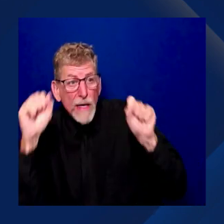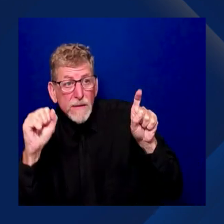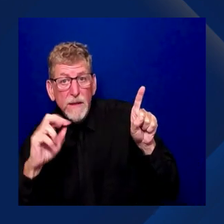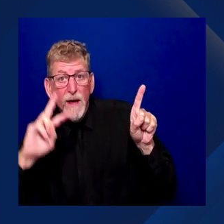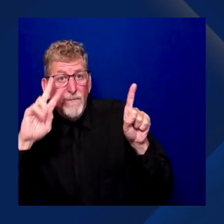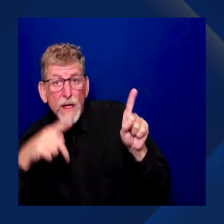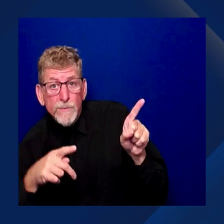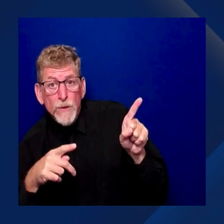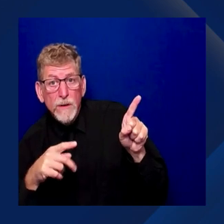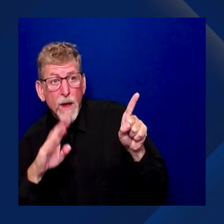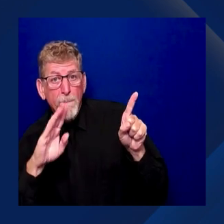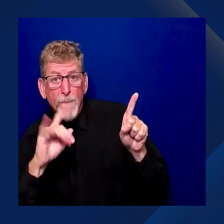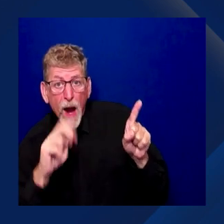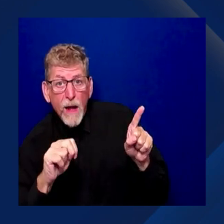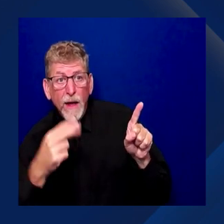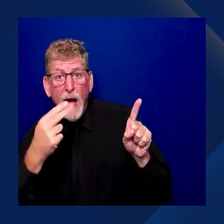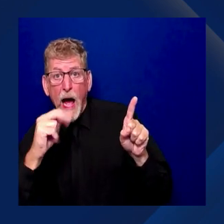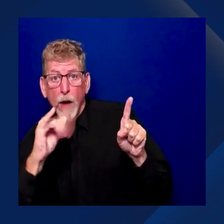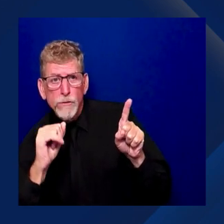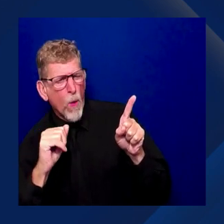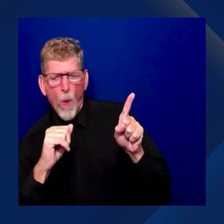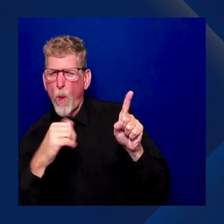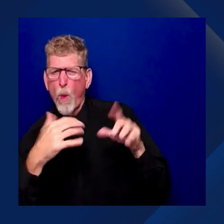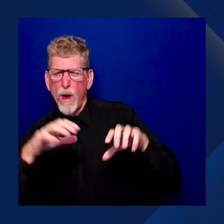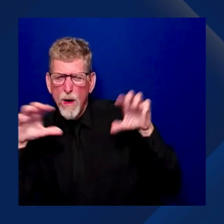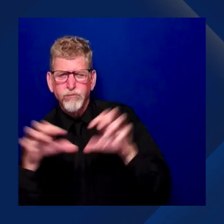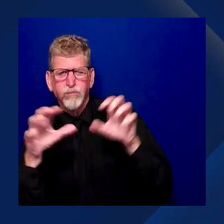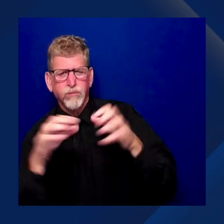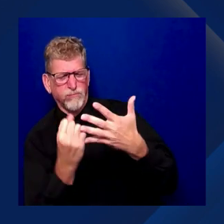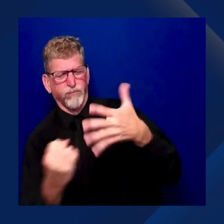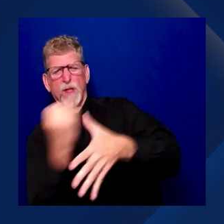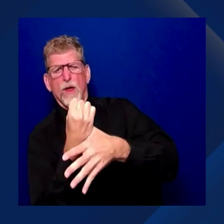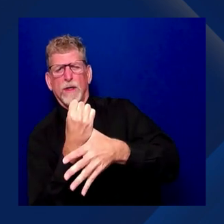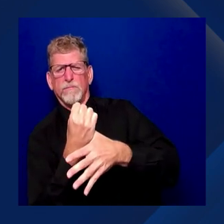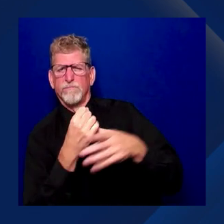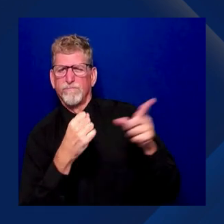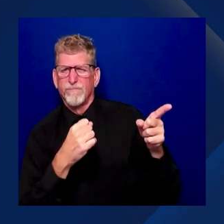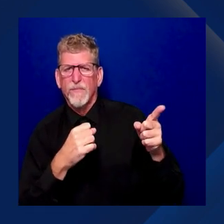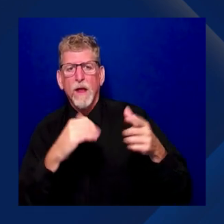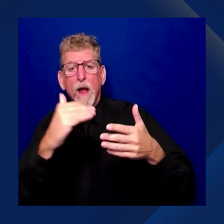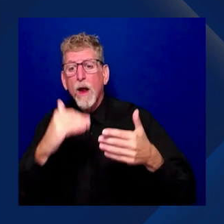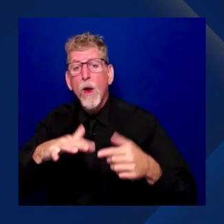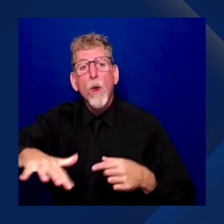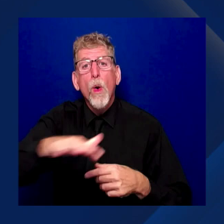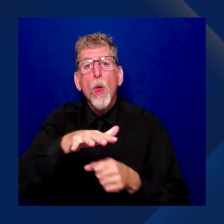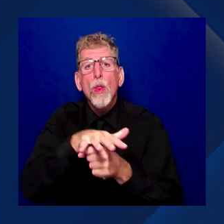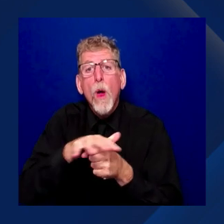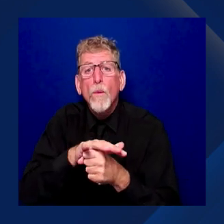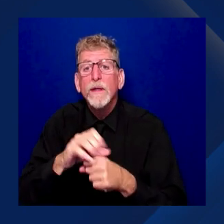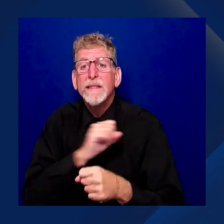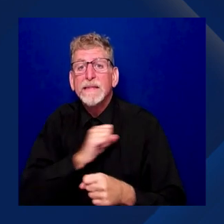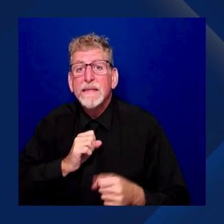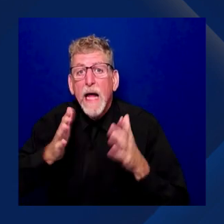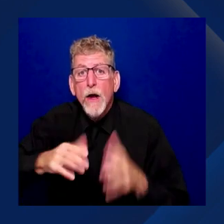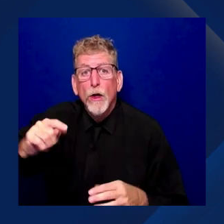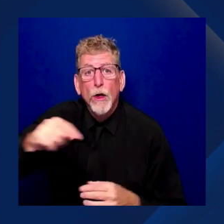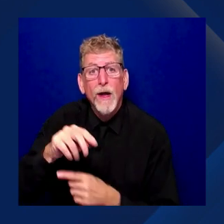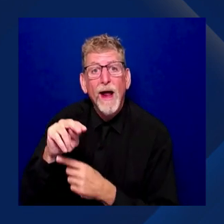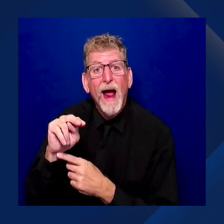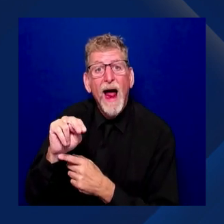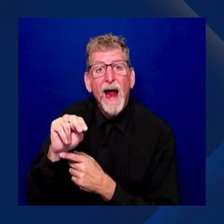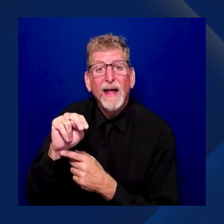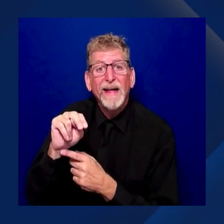local champions like Senator Nobles from Faircrest, Washington, who I am so honored to introduce right now.